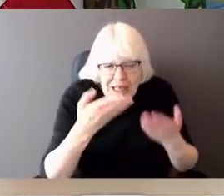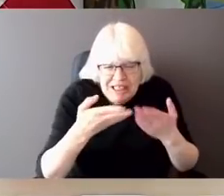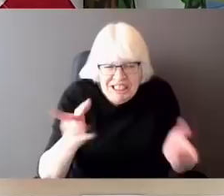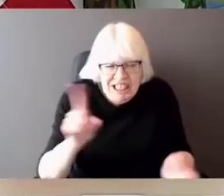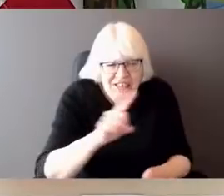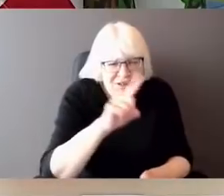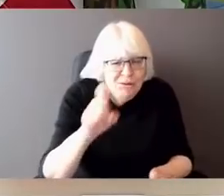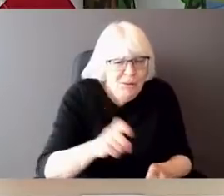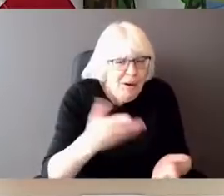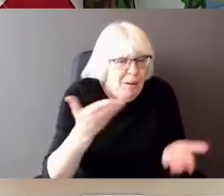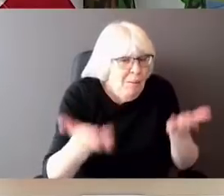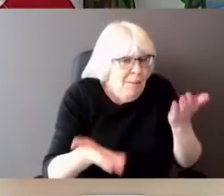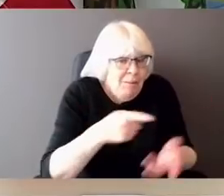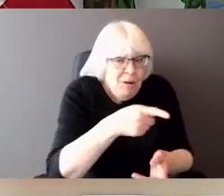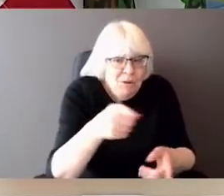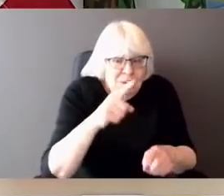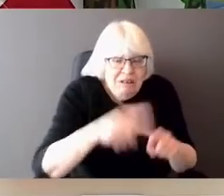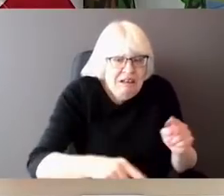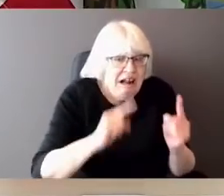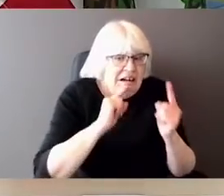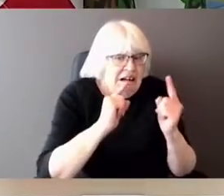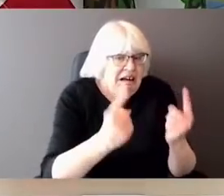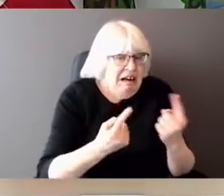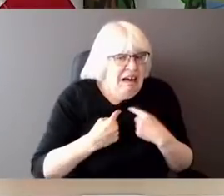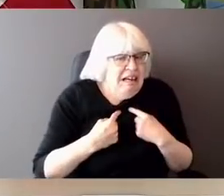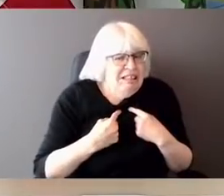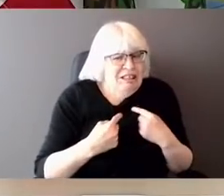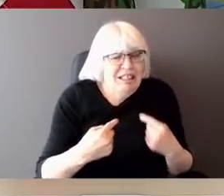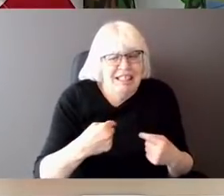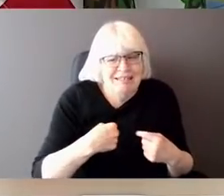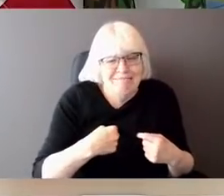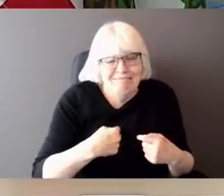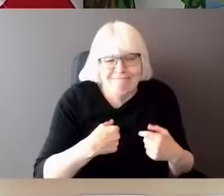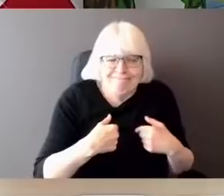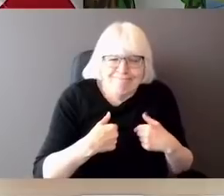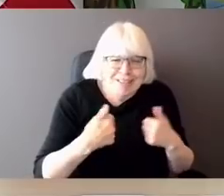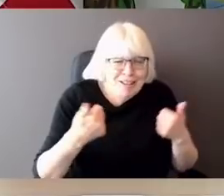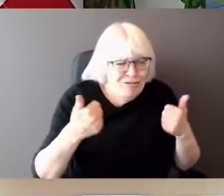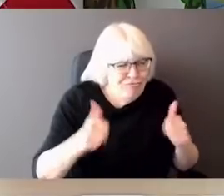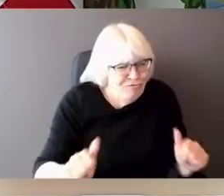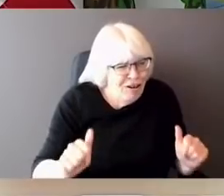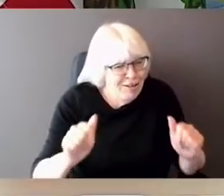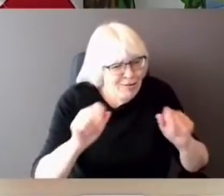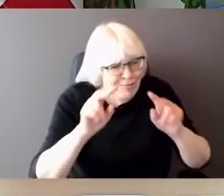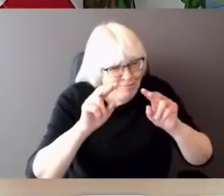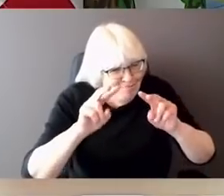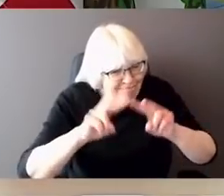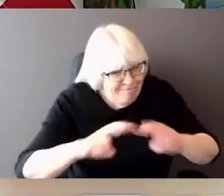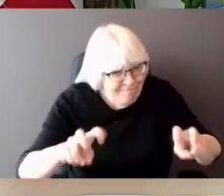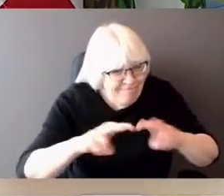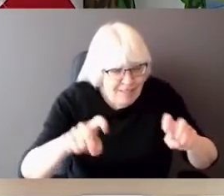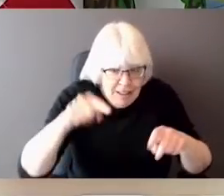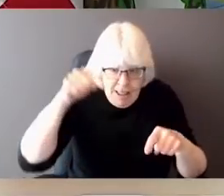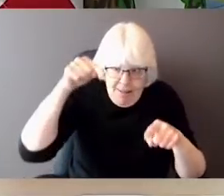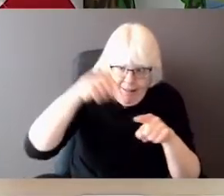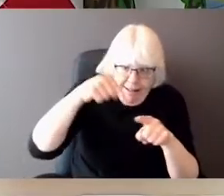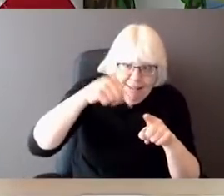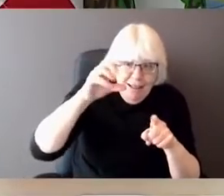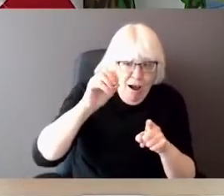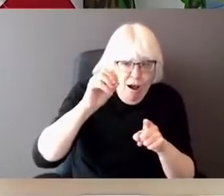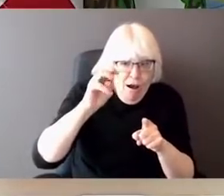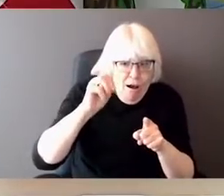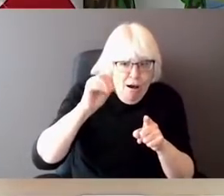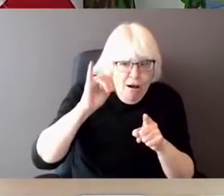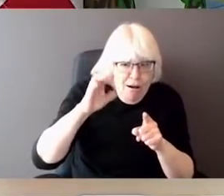understand why the spread in Prince Edward Island of the Omicron variant proceeded so much quicker.